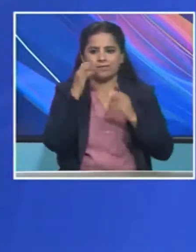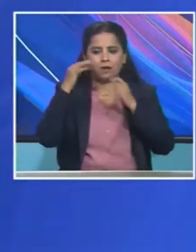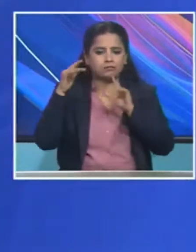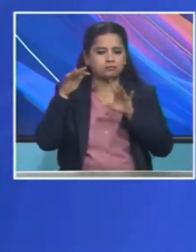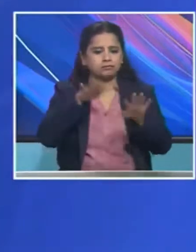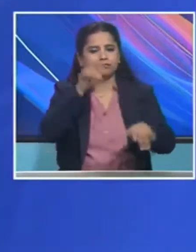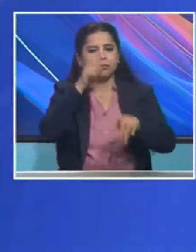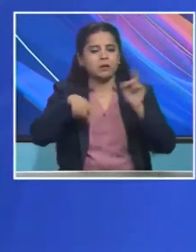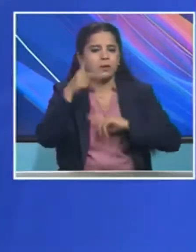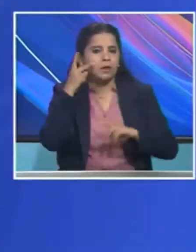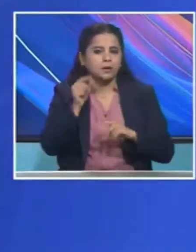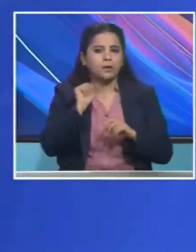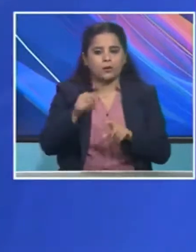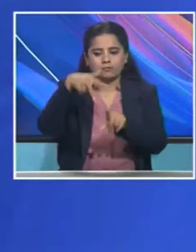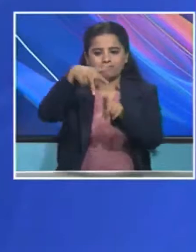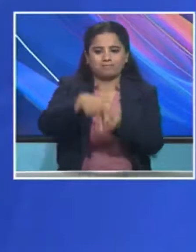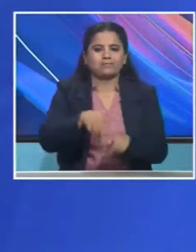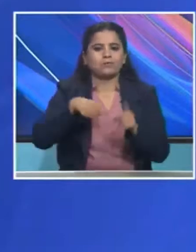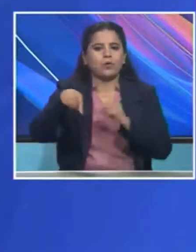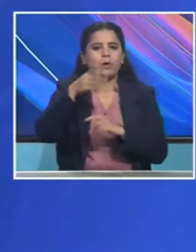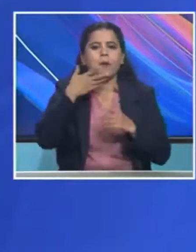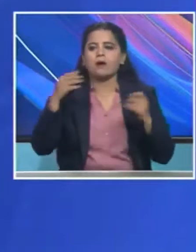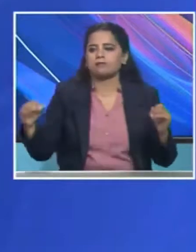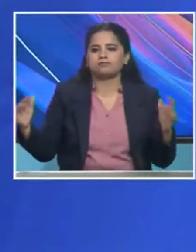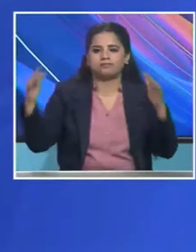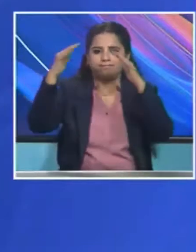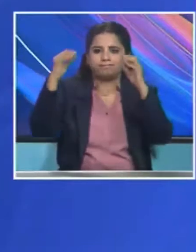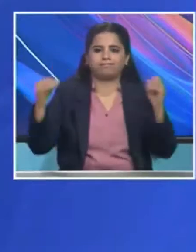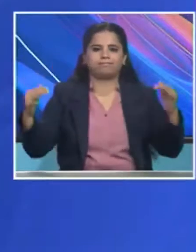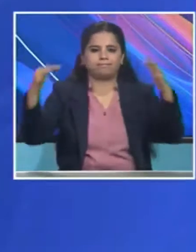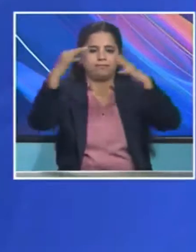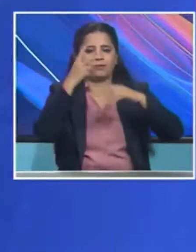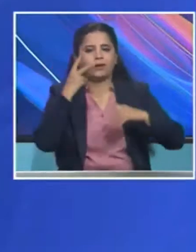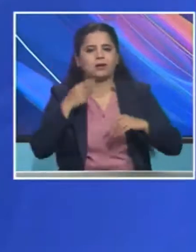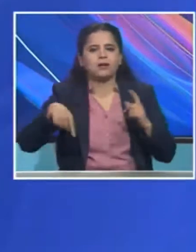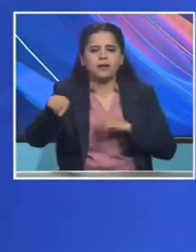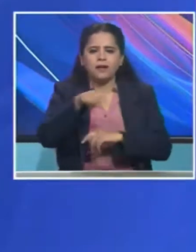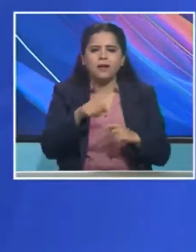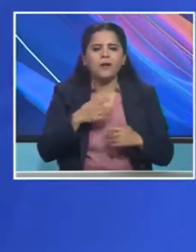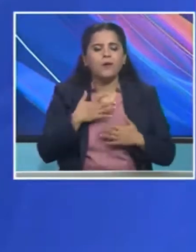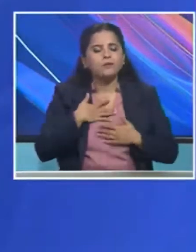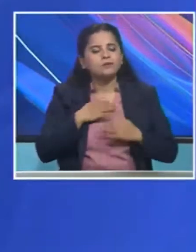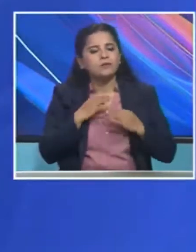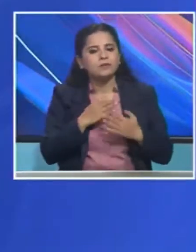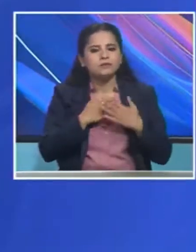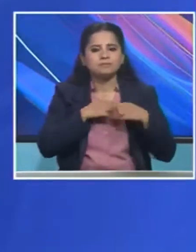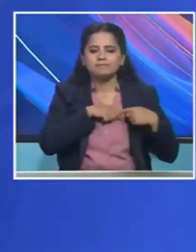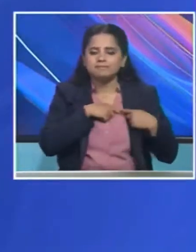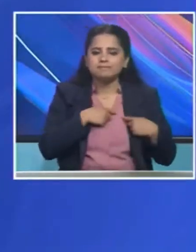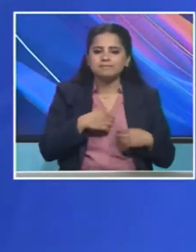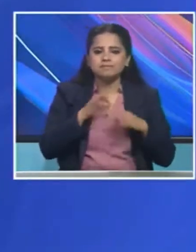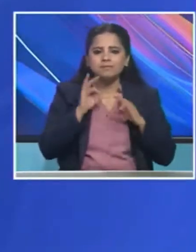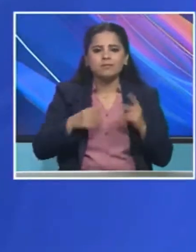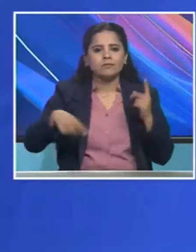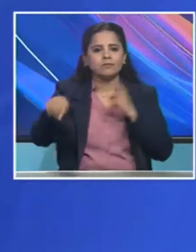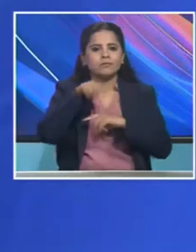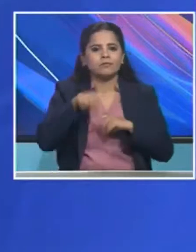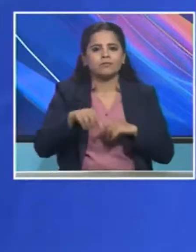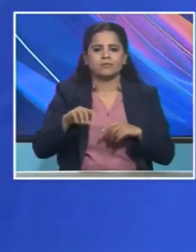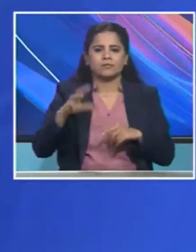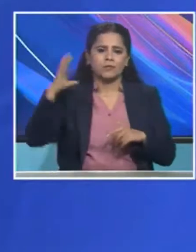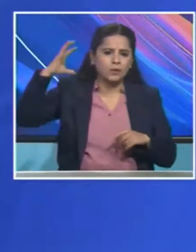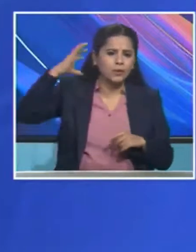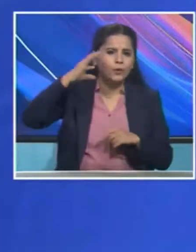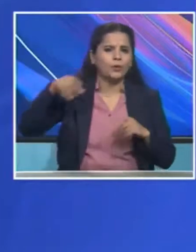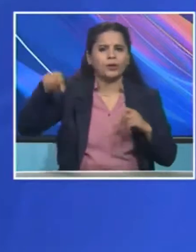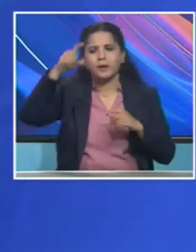breeze and, of course, the tinkling of the fountains. A fairly warm and humid day in the capital, the rain and sun playing hide